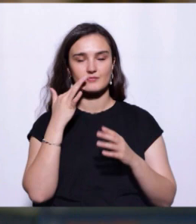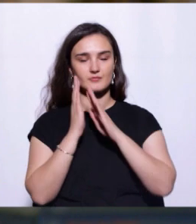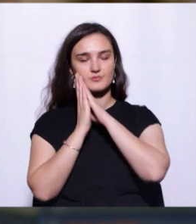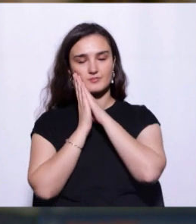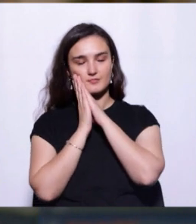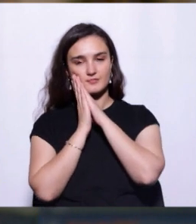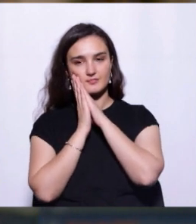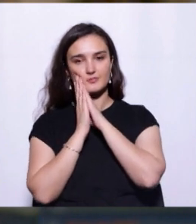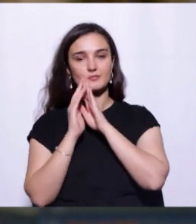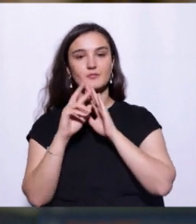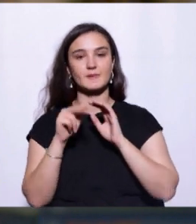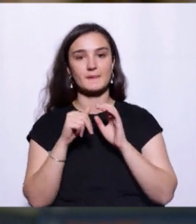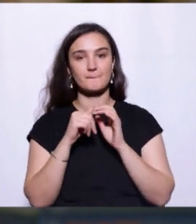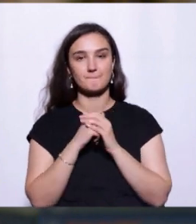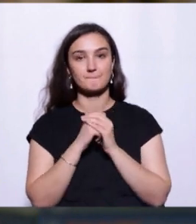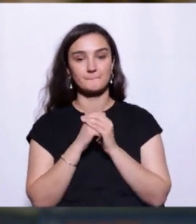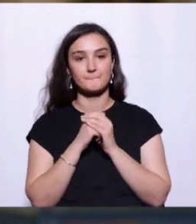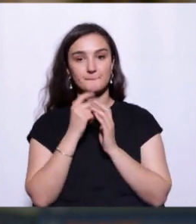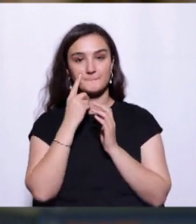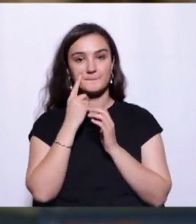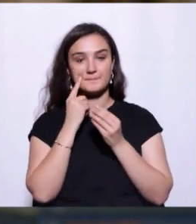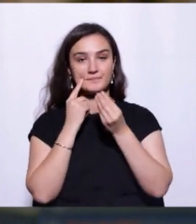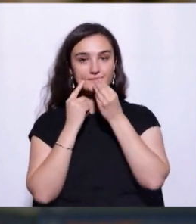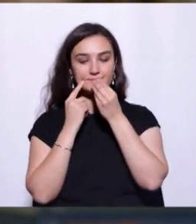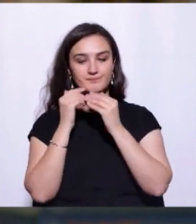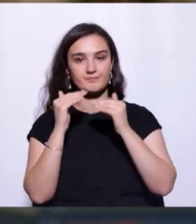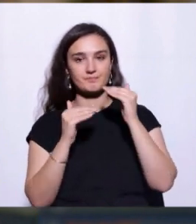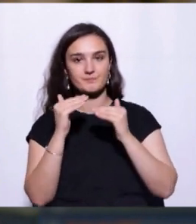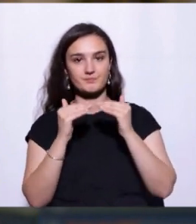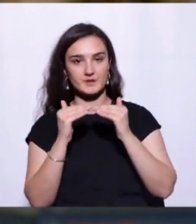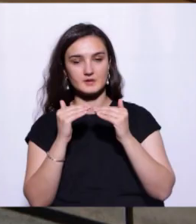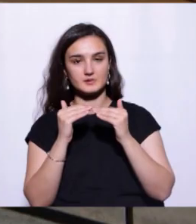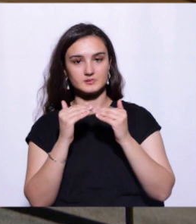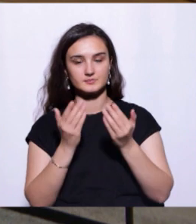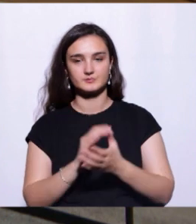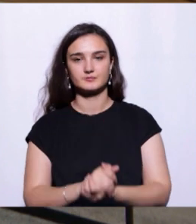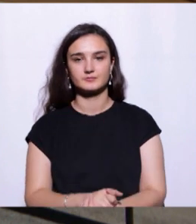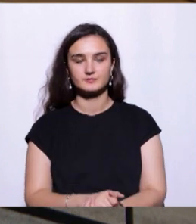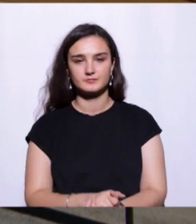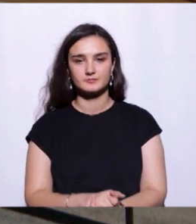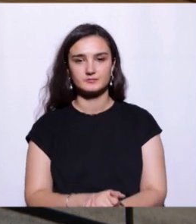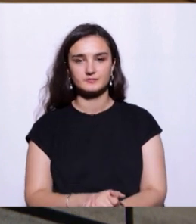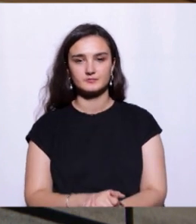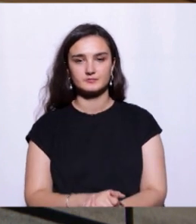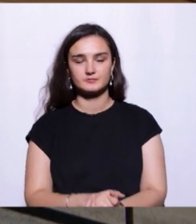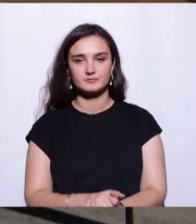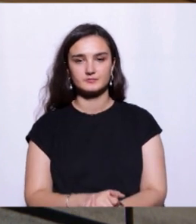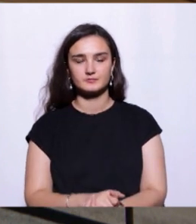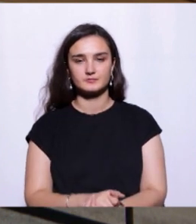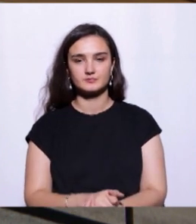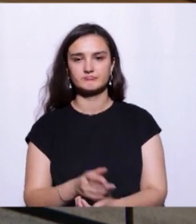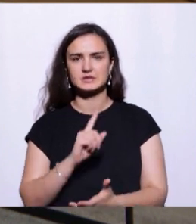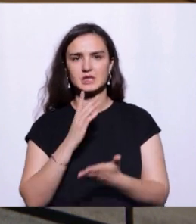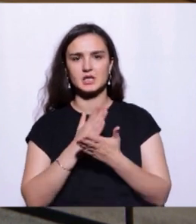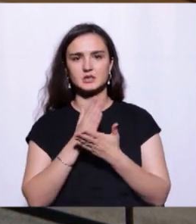sleep, and making sure you eat a balanced and nutritious diet. And what are the things that